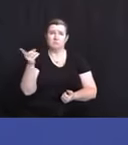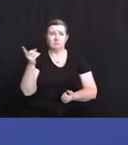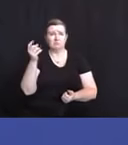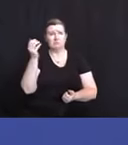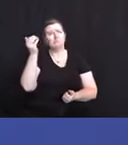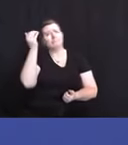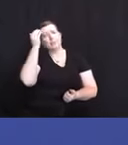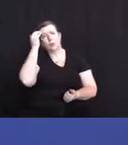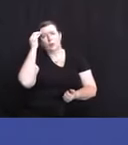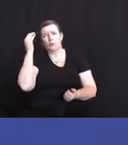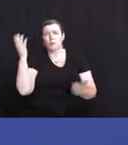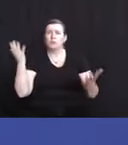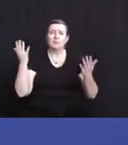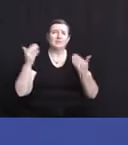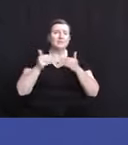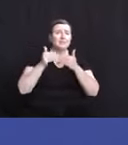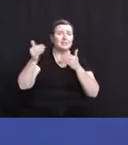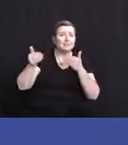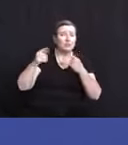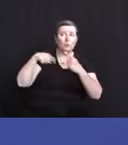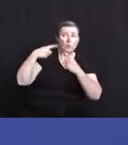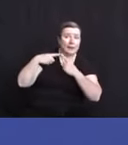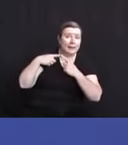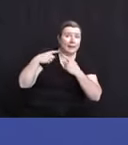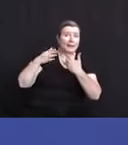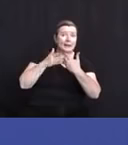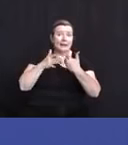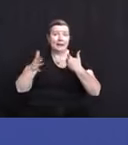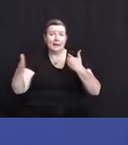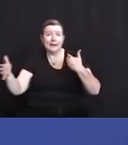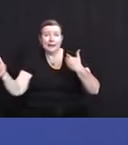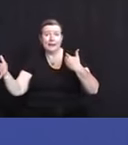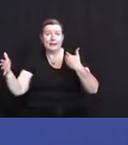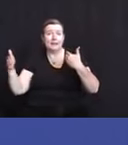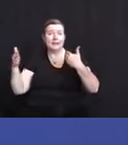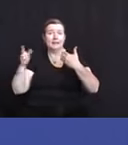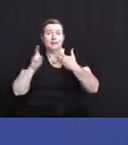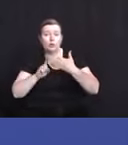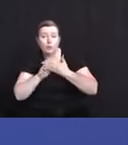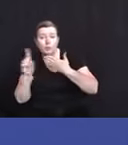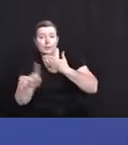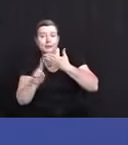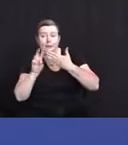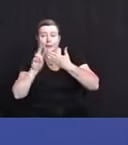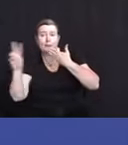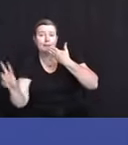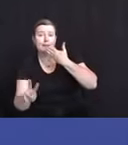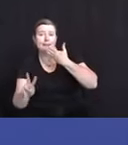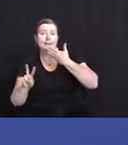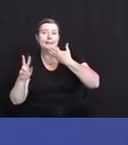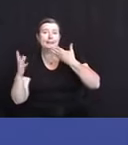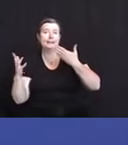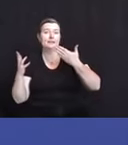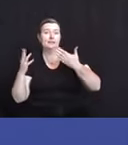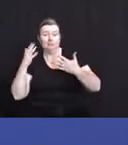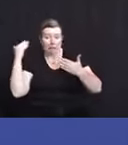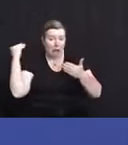be able to adjust to in the new life going forward. Whenever it is we get to indoor